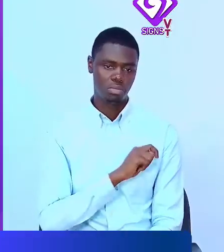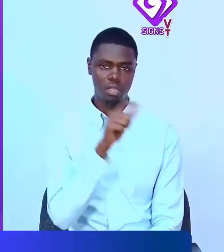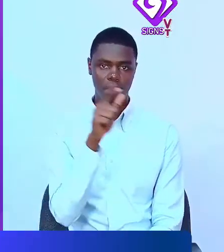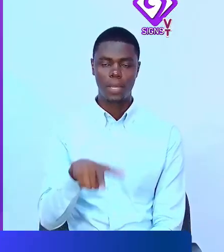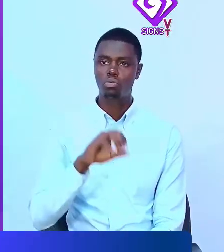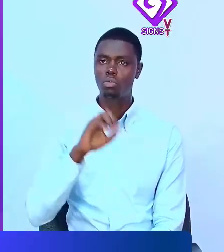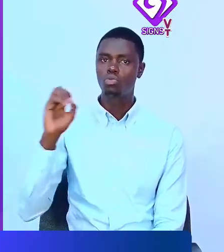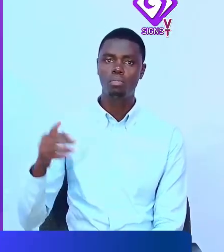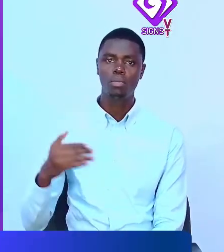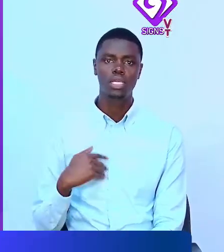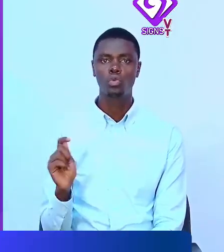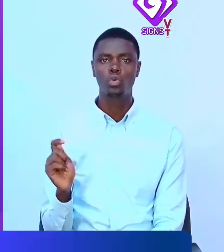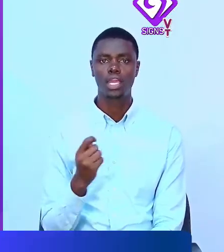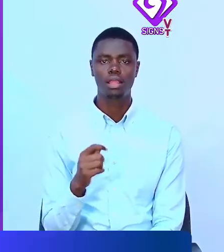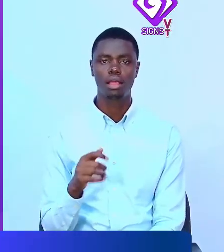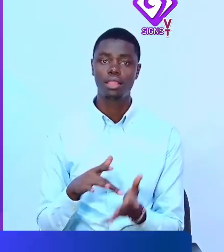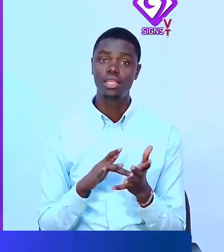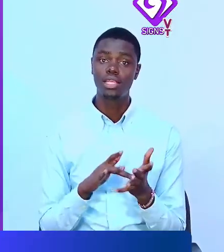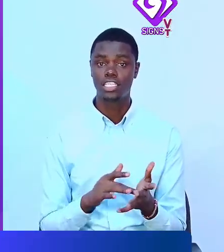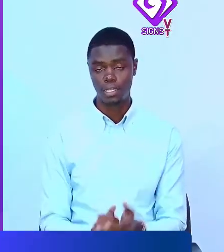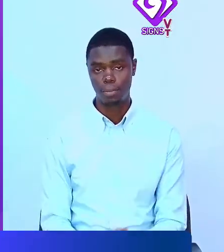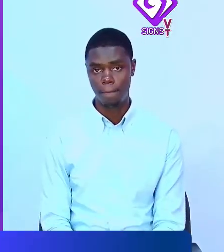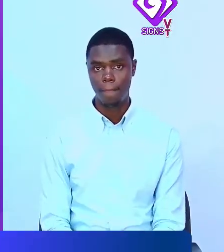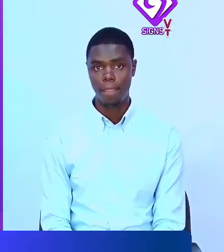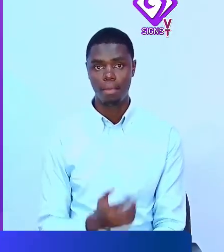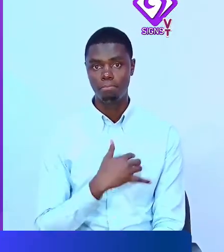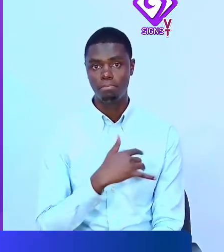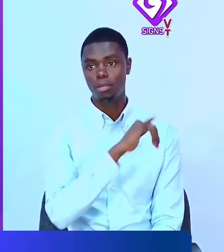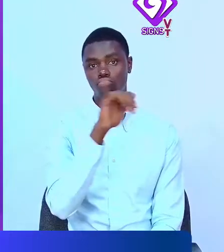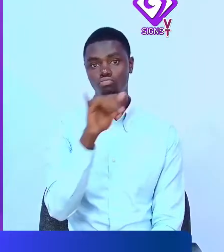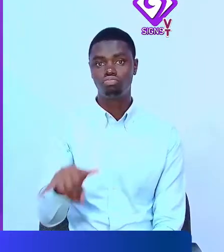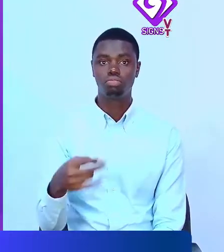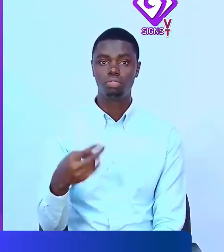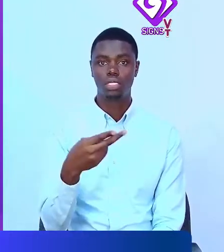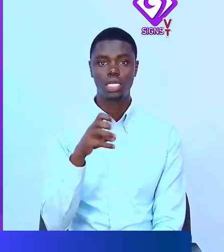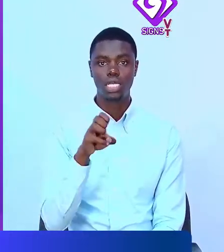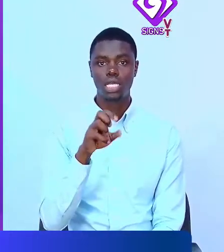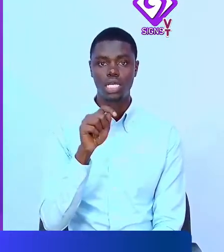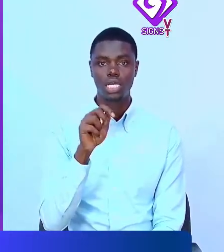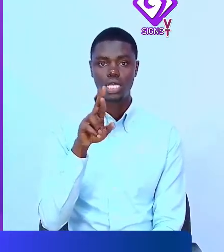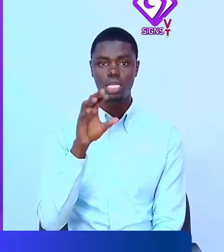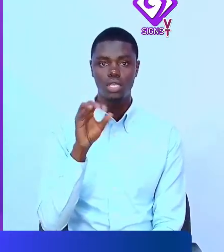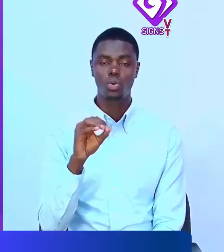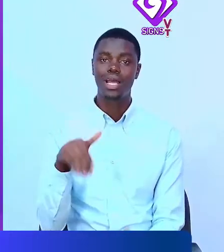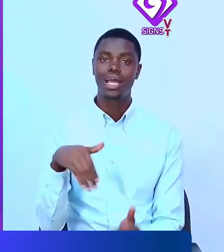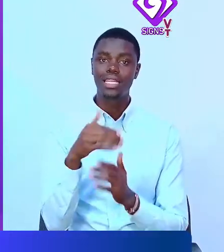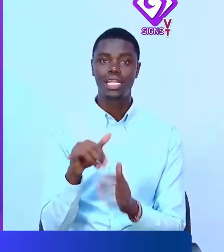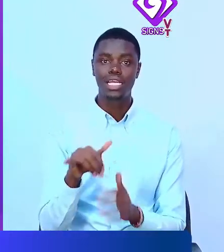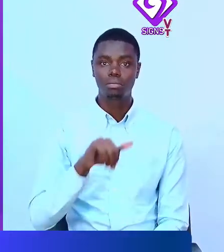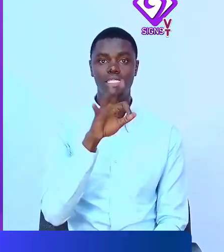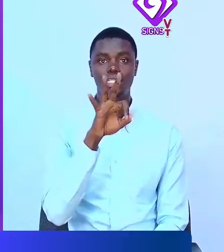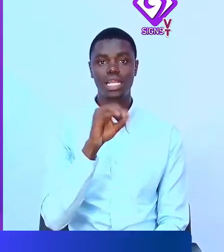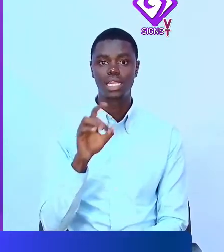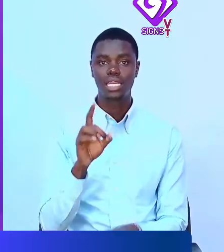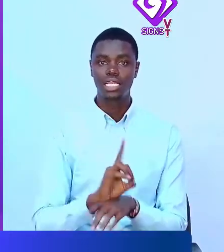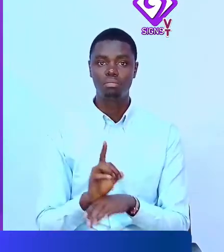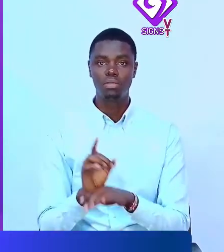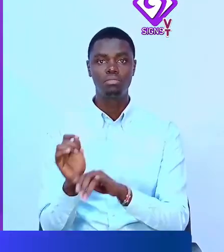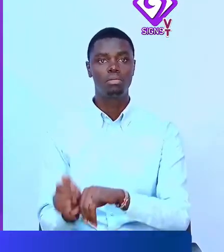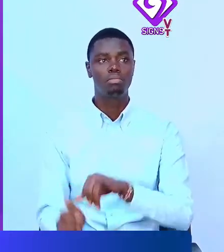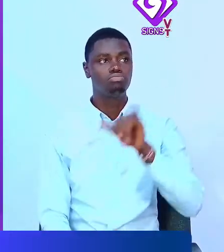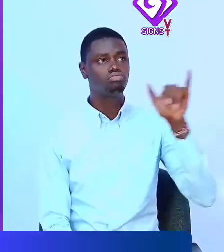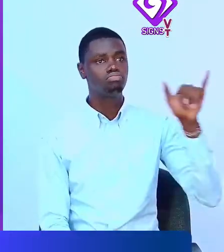me to Kenya. They insisted and landed me in Heathrow. And the next flight, which was 30 minutes later, was flying me back